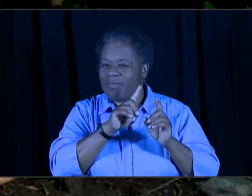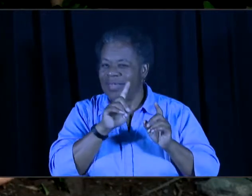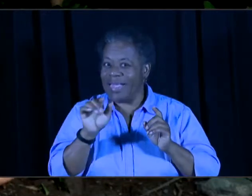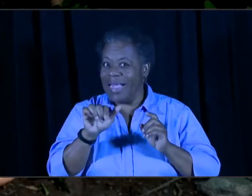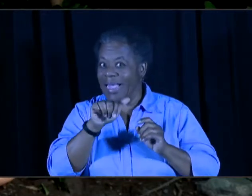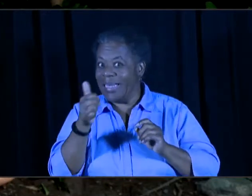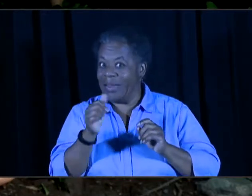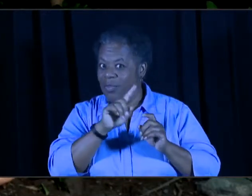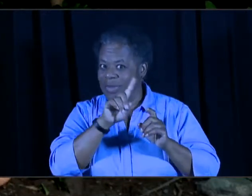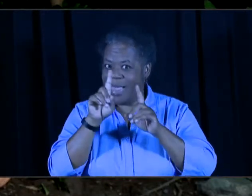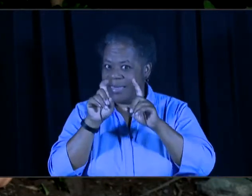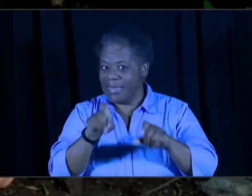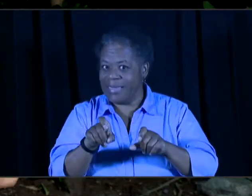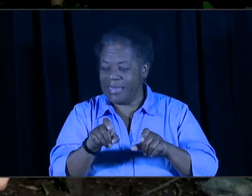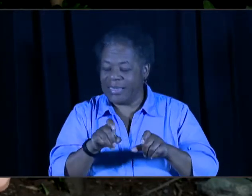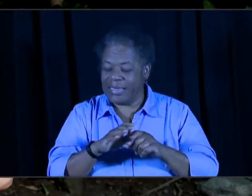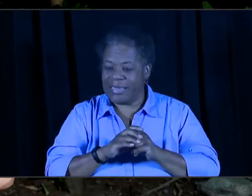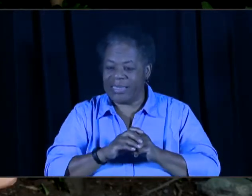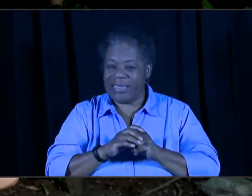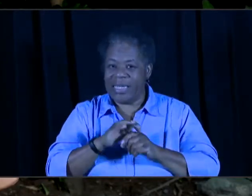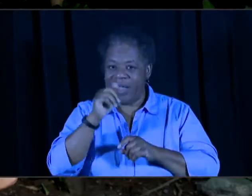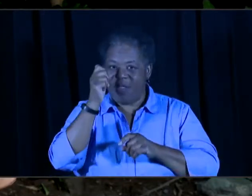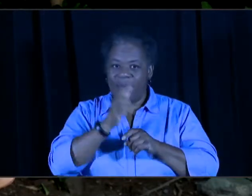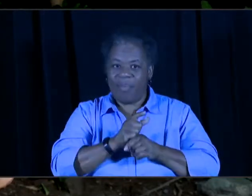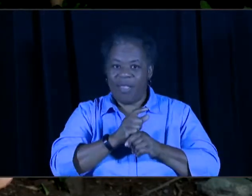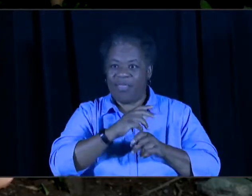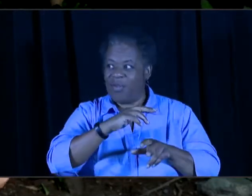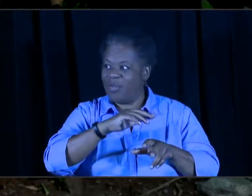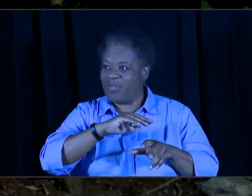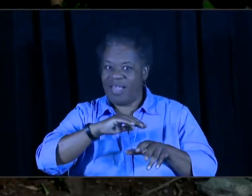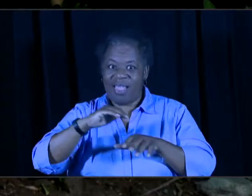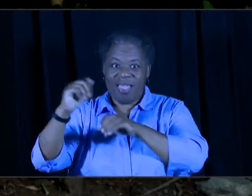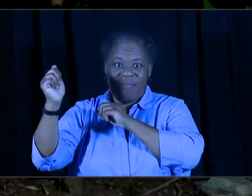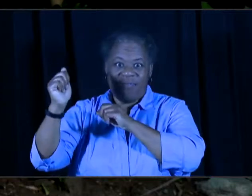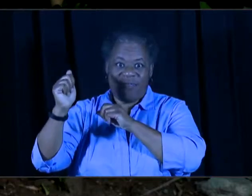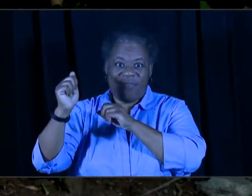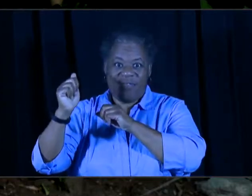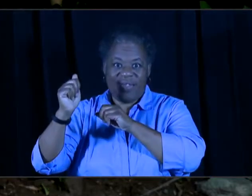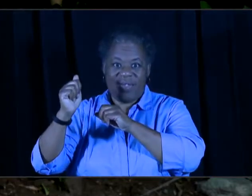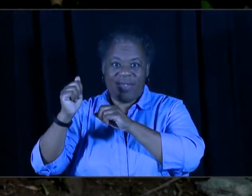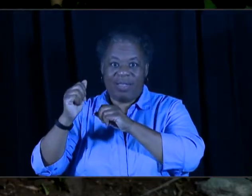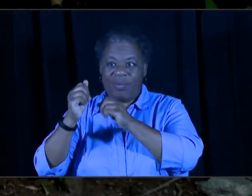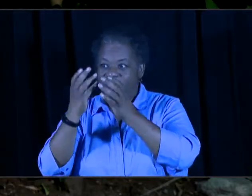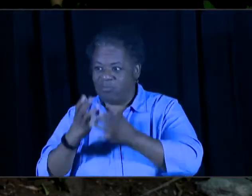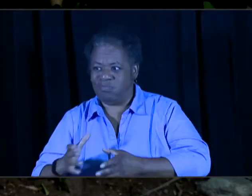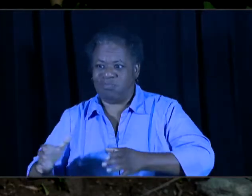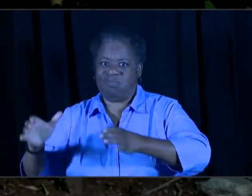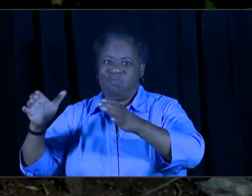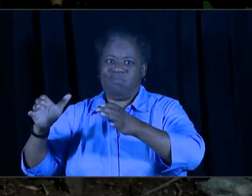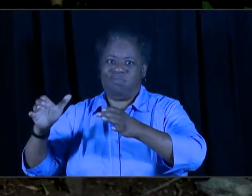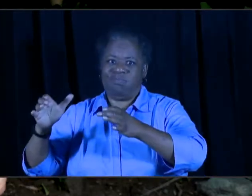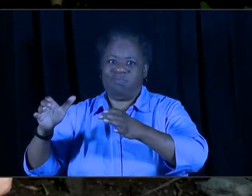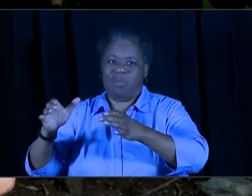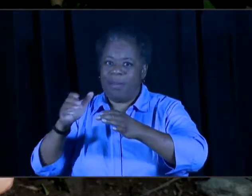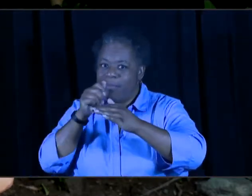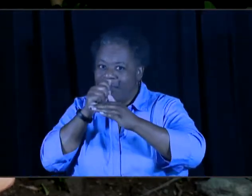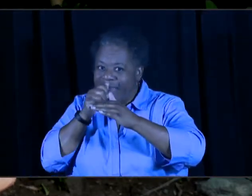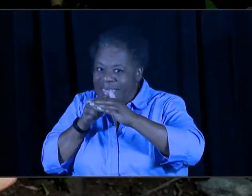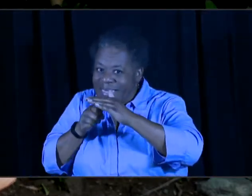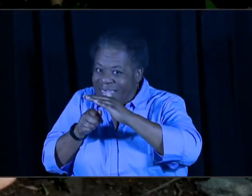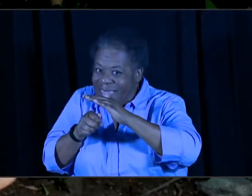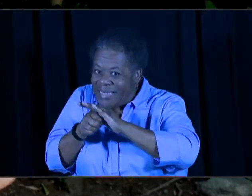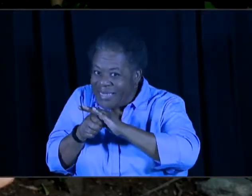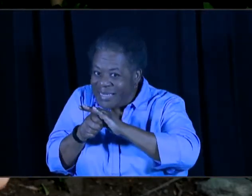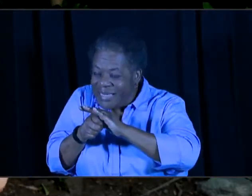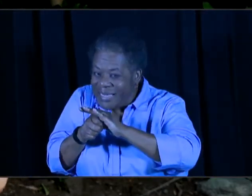more time. The brothers left loaded up with food and supplies, but hidden in Benjamin's sack was a silver